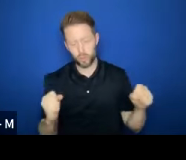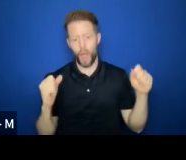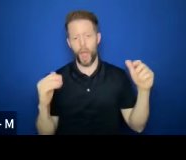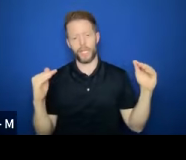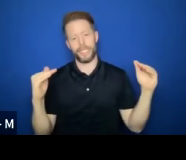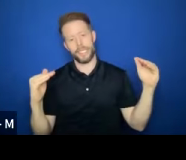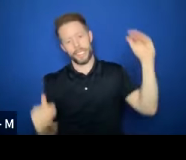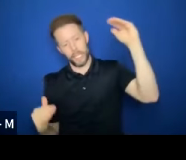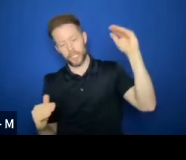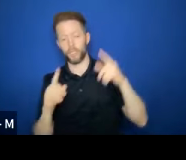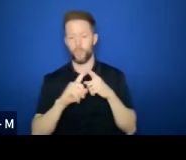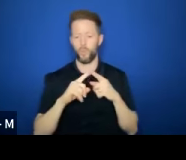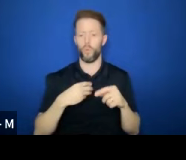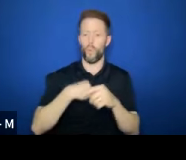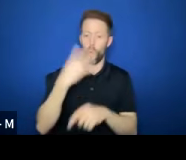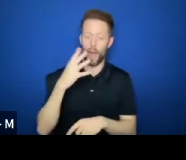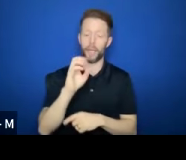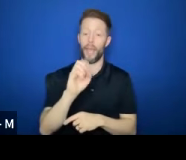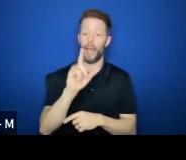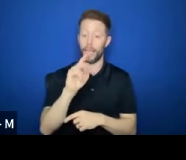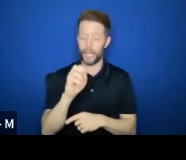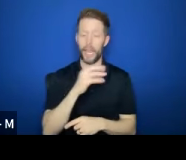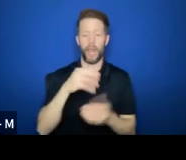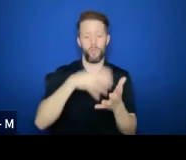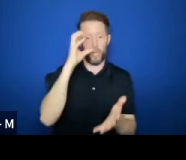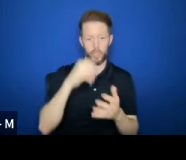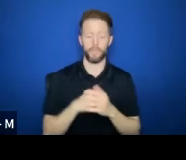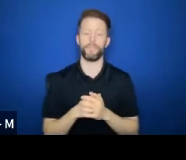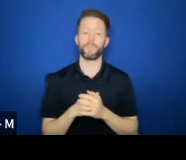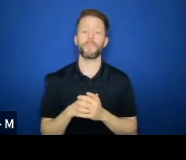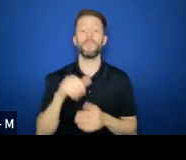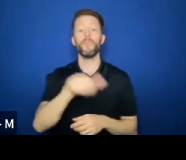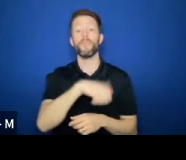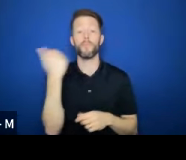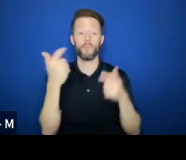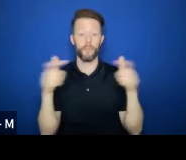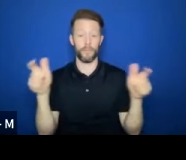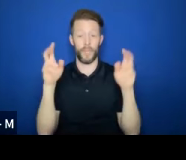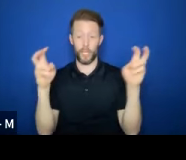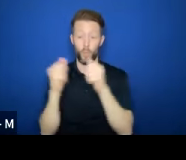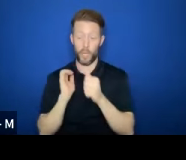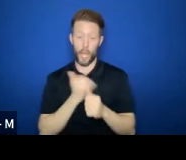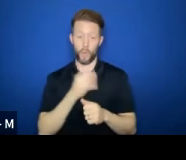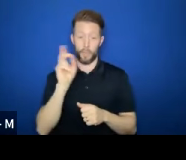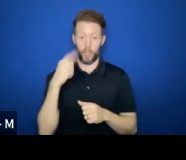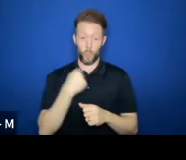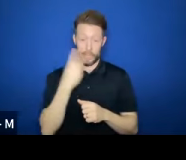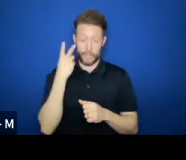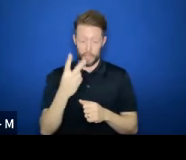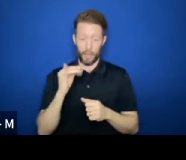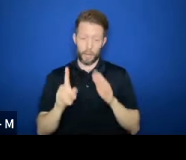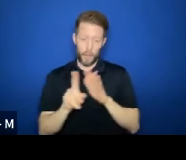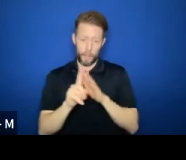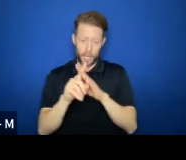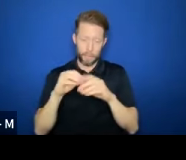towards white, and towards the rich. Next slide. The other kind of major issue with our democracy that we see that has come up really in the